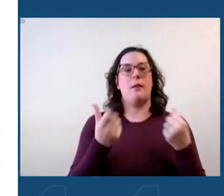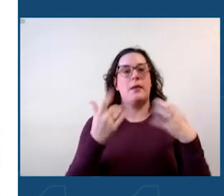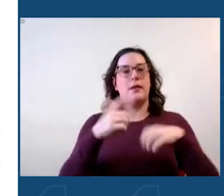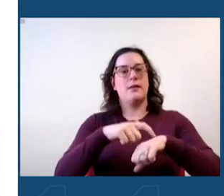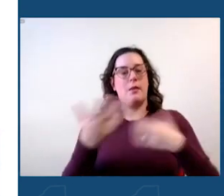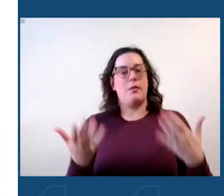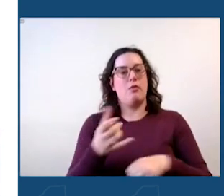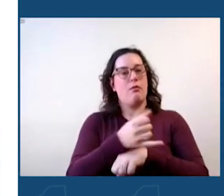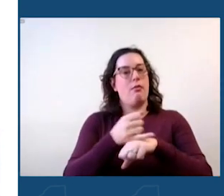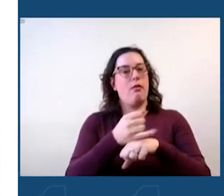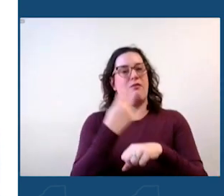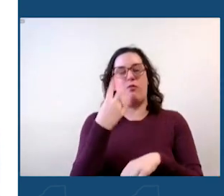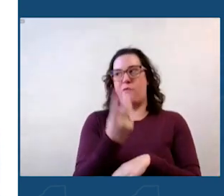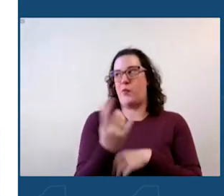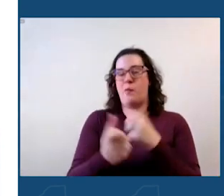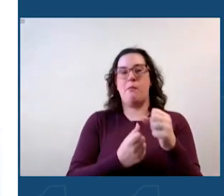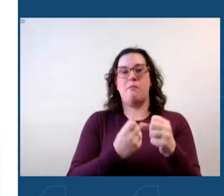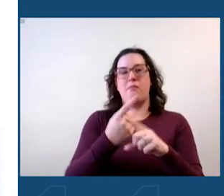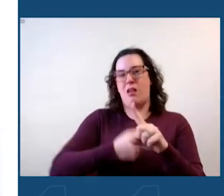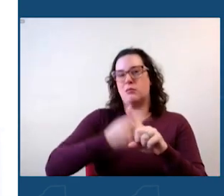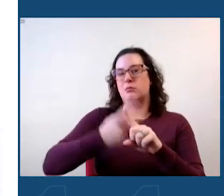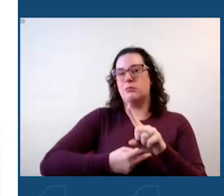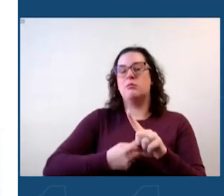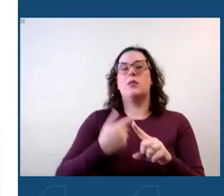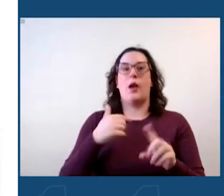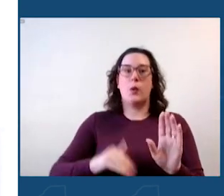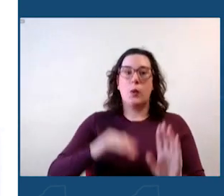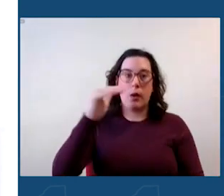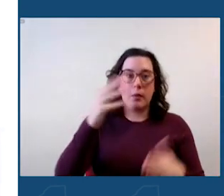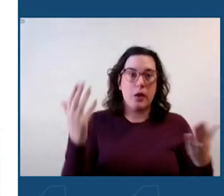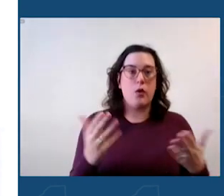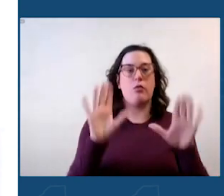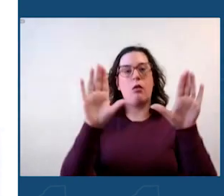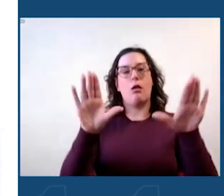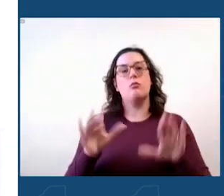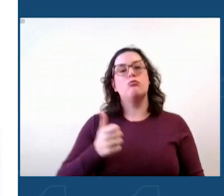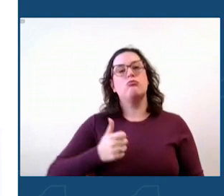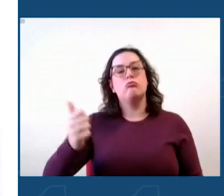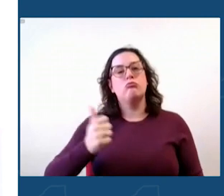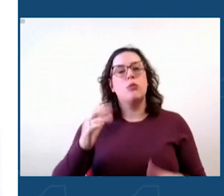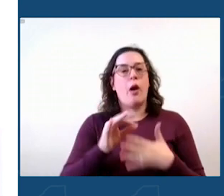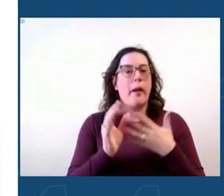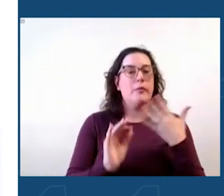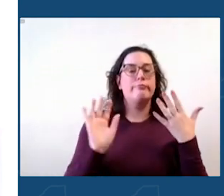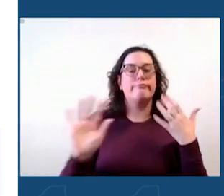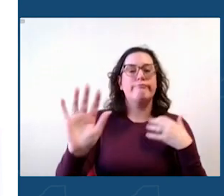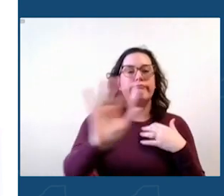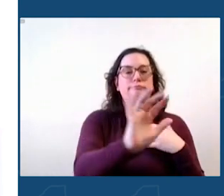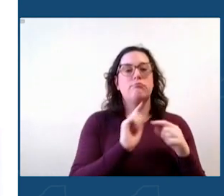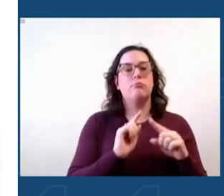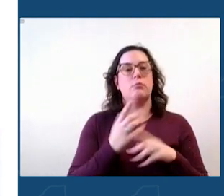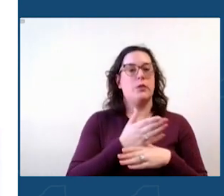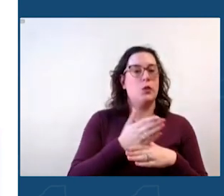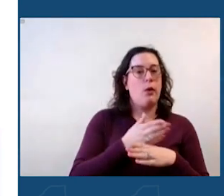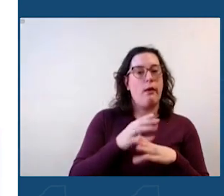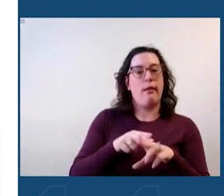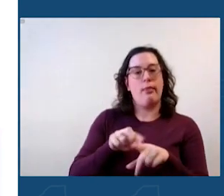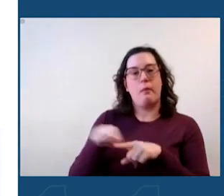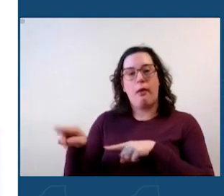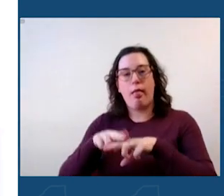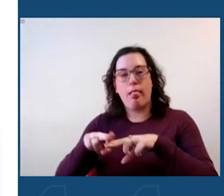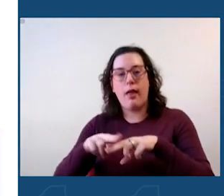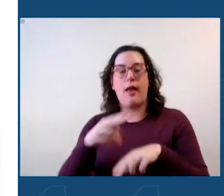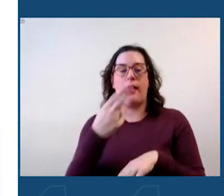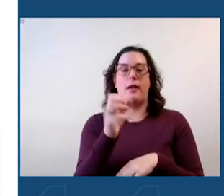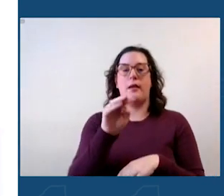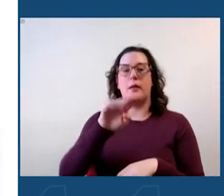few months. I grew up here. There are incredible transportation options all around here between the main line and the Hempstead branch just a